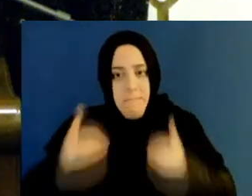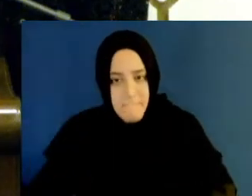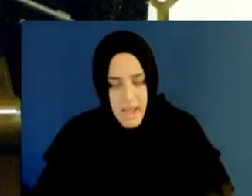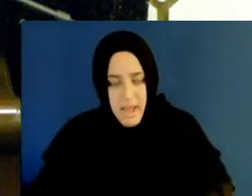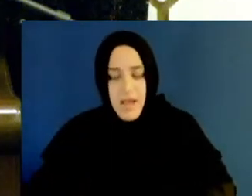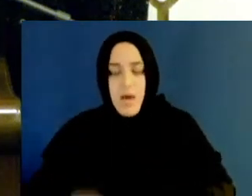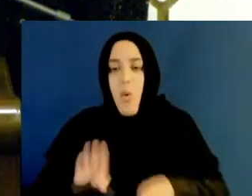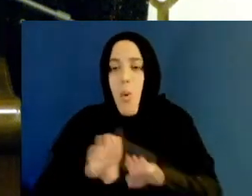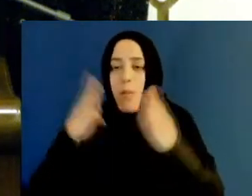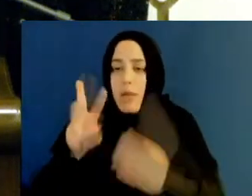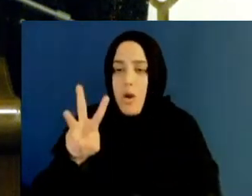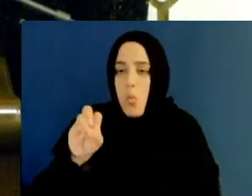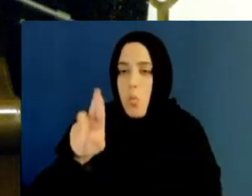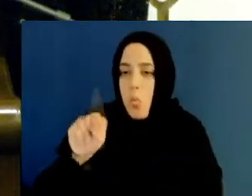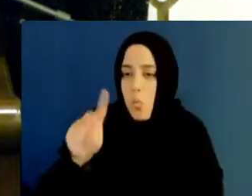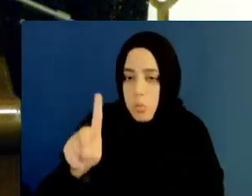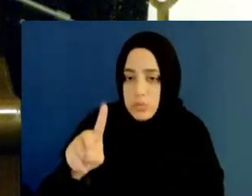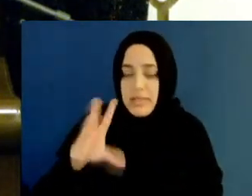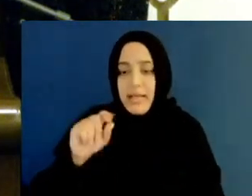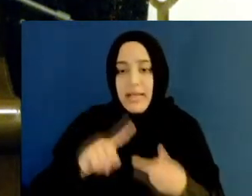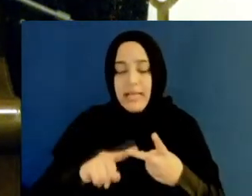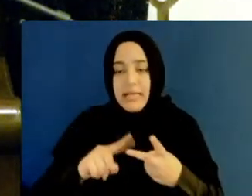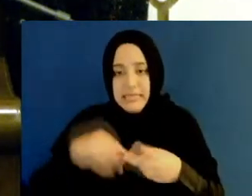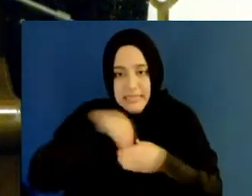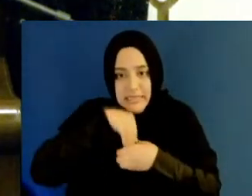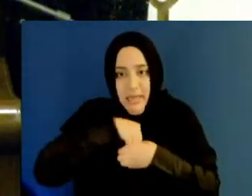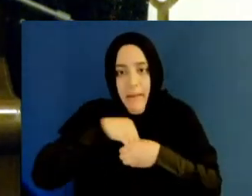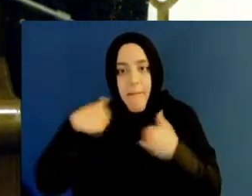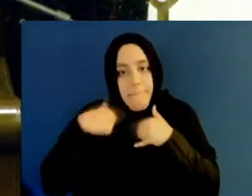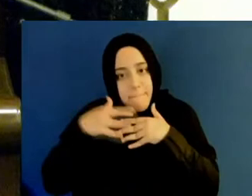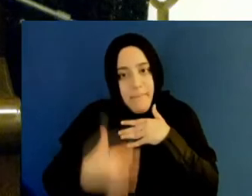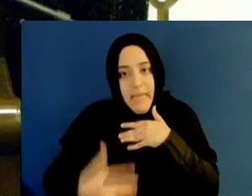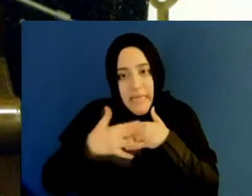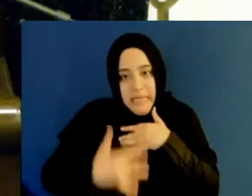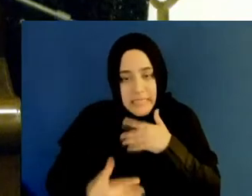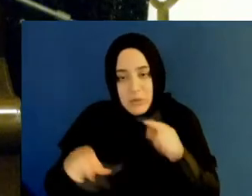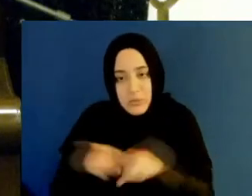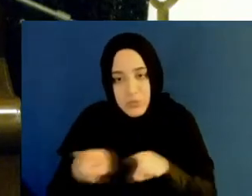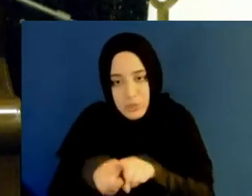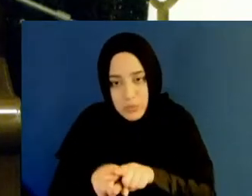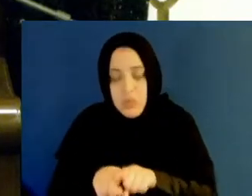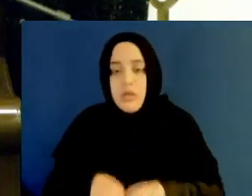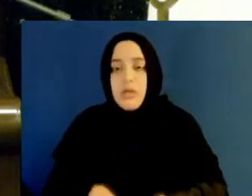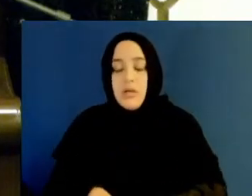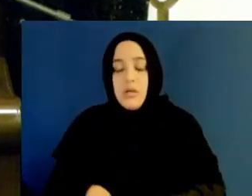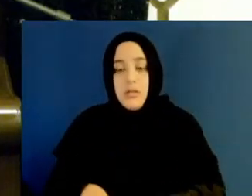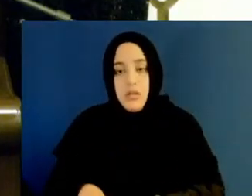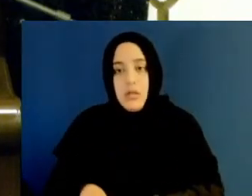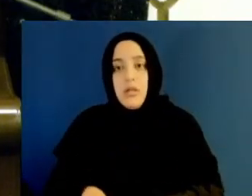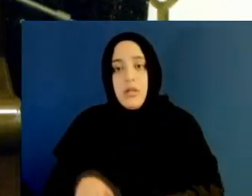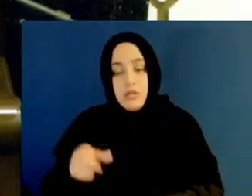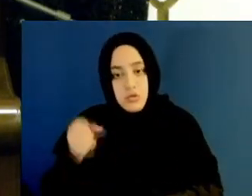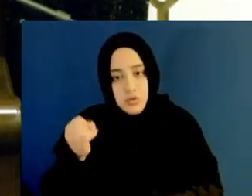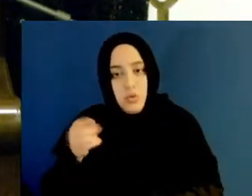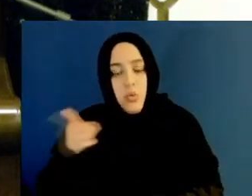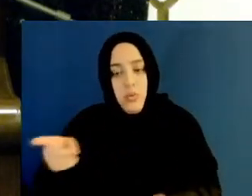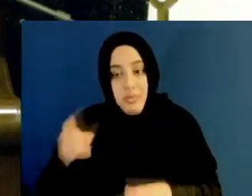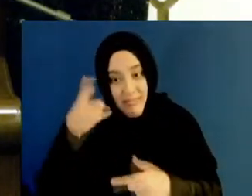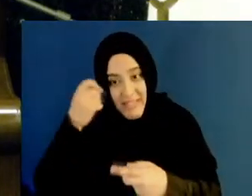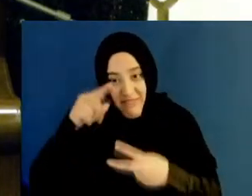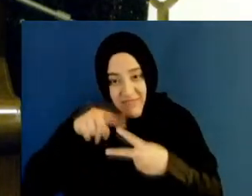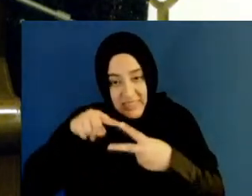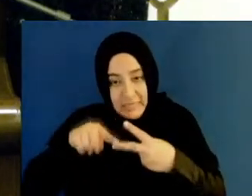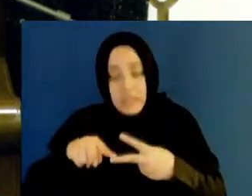extensive bleeding as a result of those wounds, he was overcome with a high level of weakness